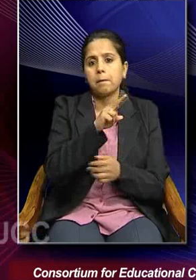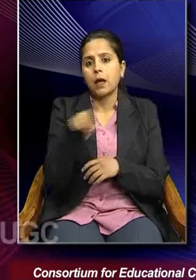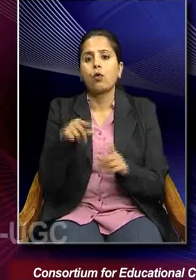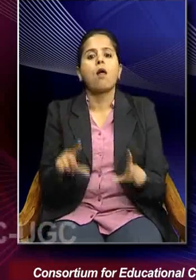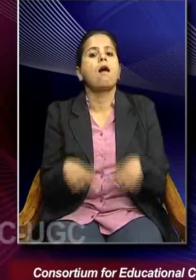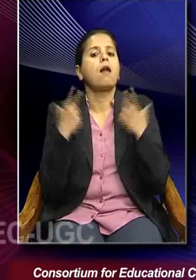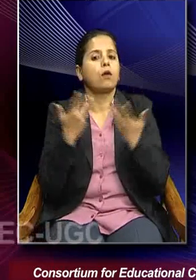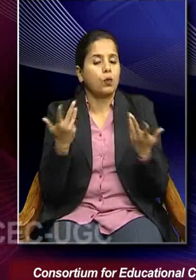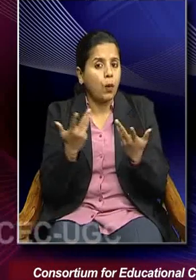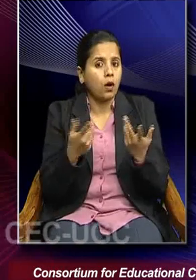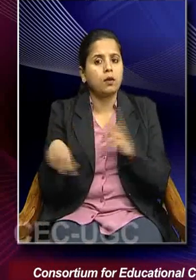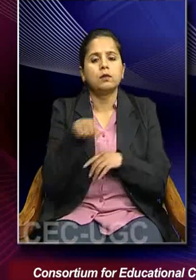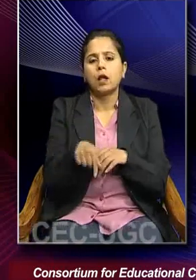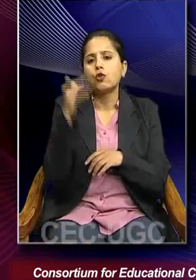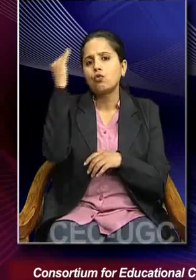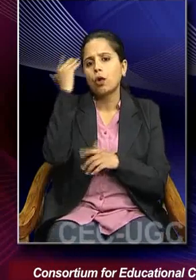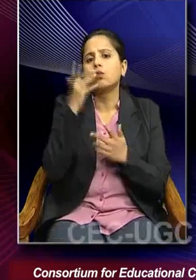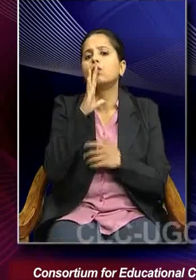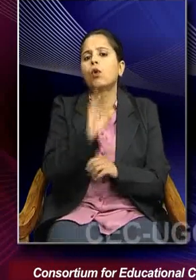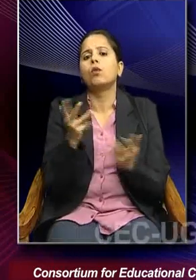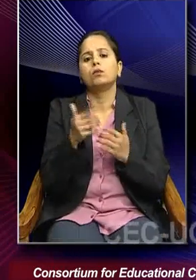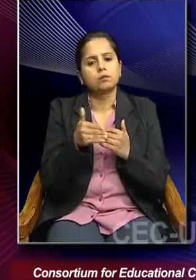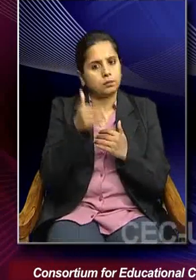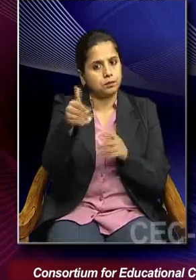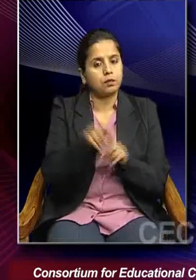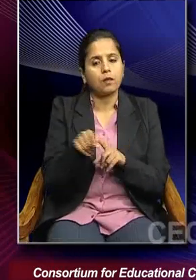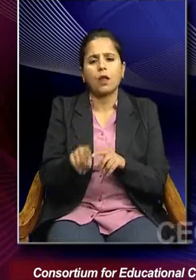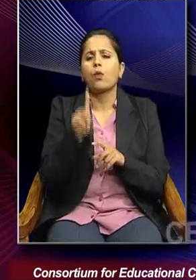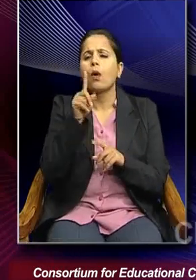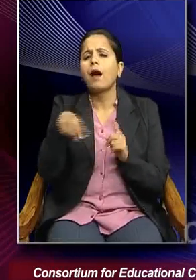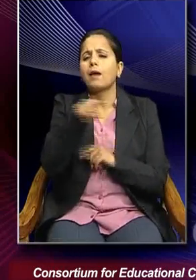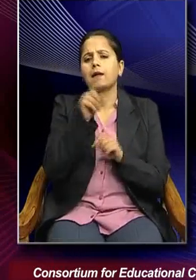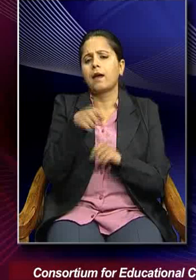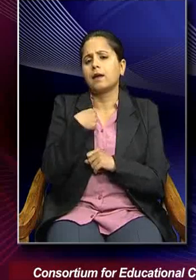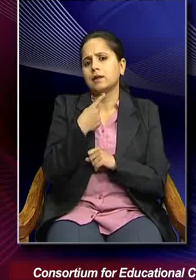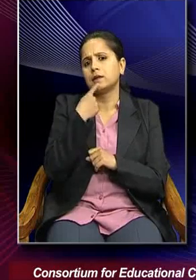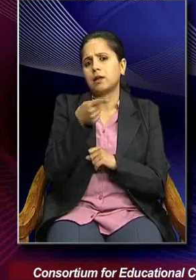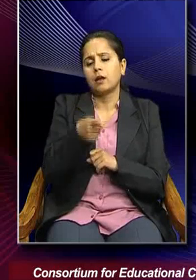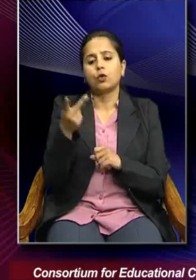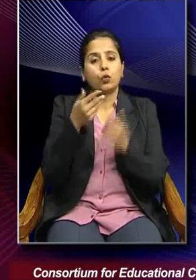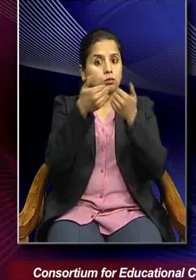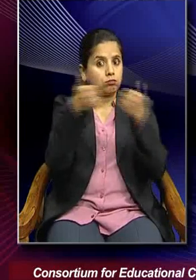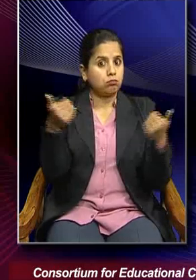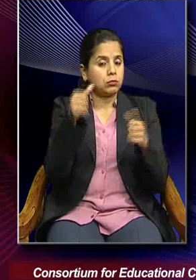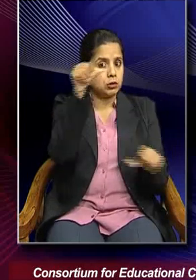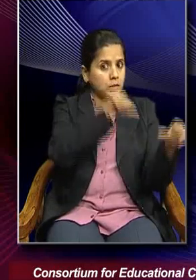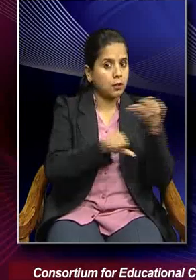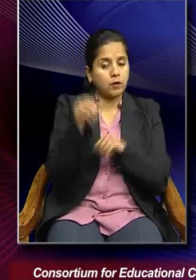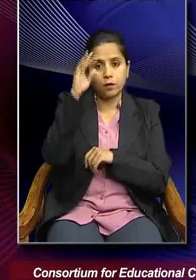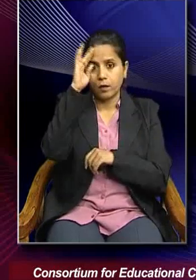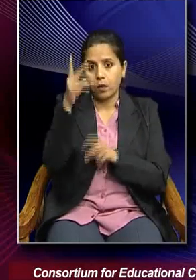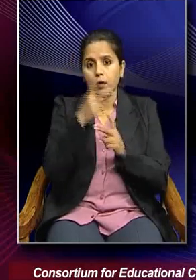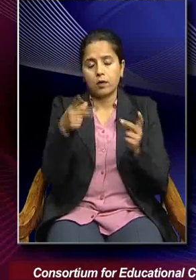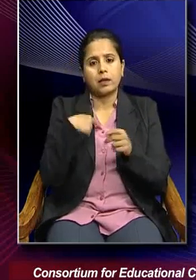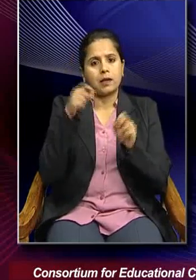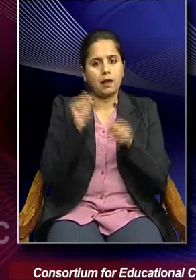life, and the nature of knowledge, and so on. So, in one sense, we can say that this distinction between science and philosophy can